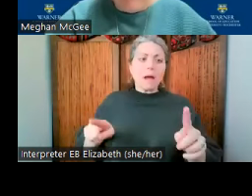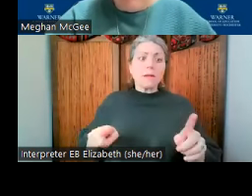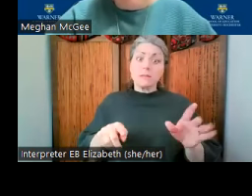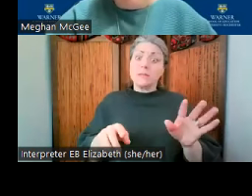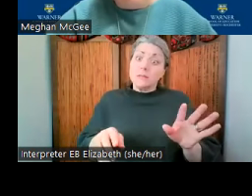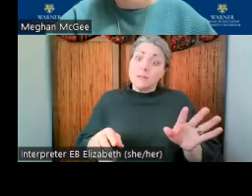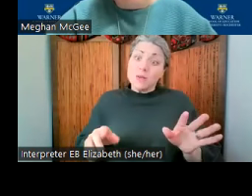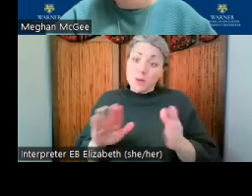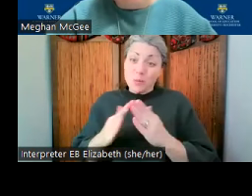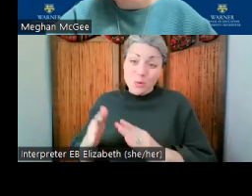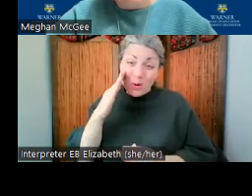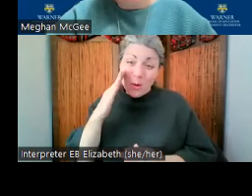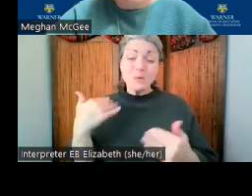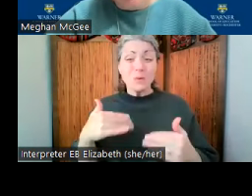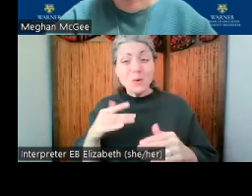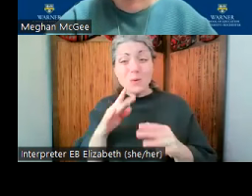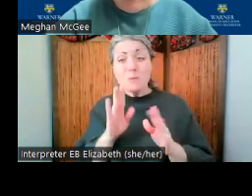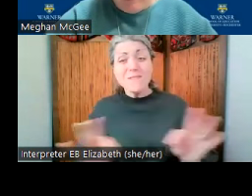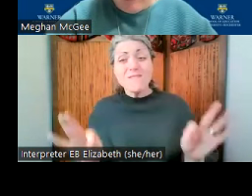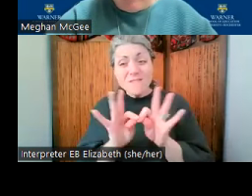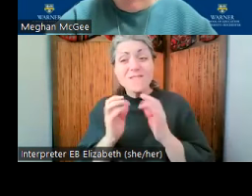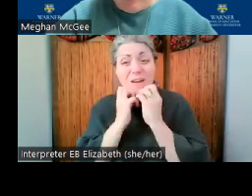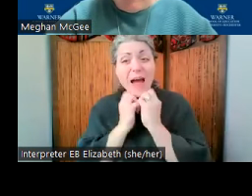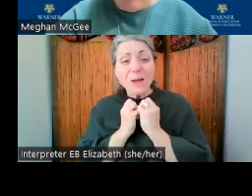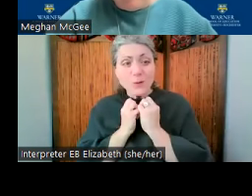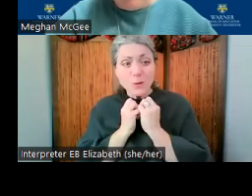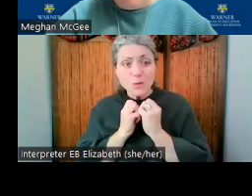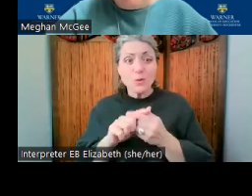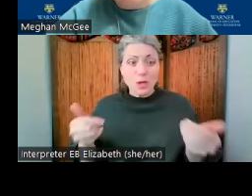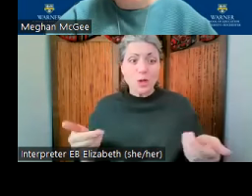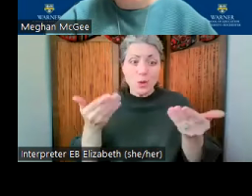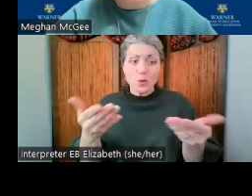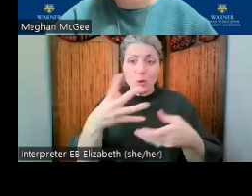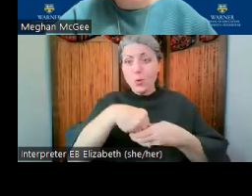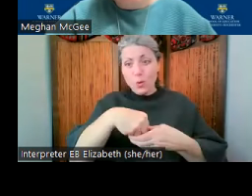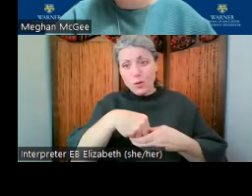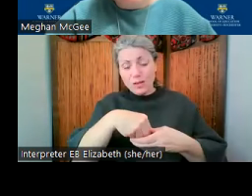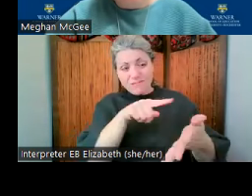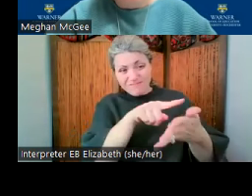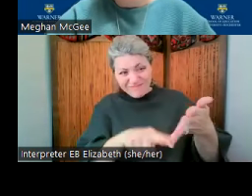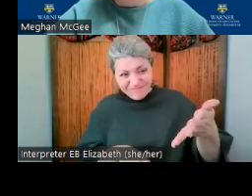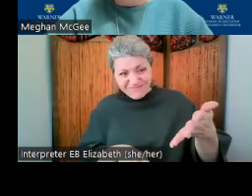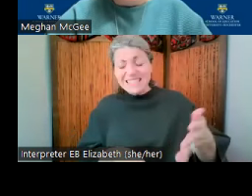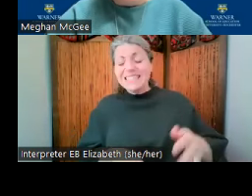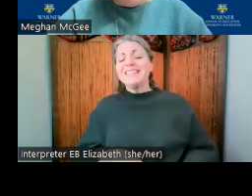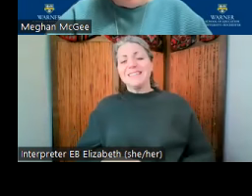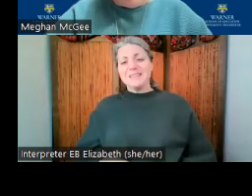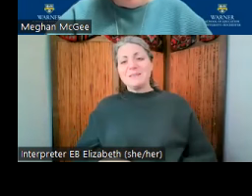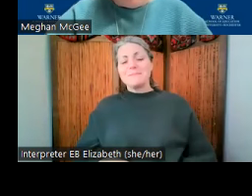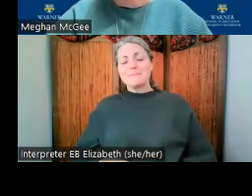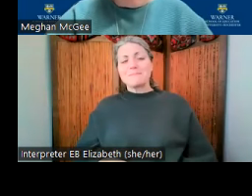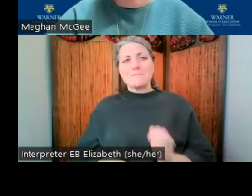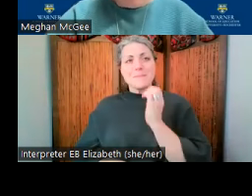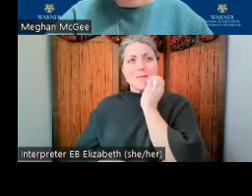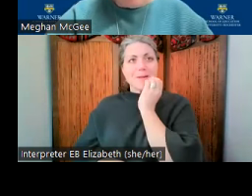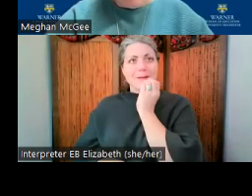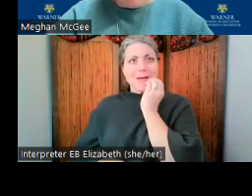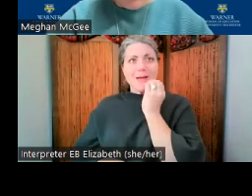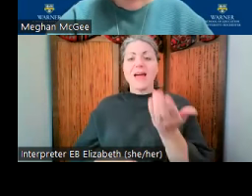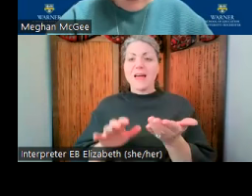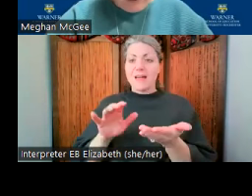considering what was proposed to be included. And what that